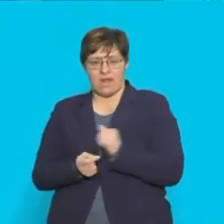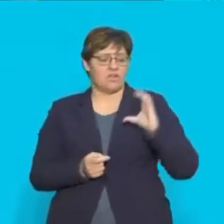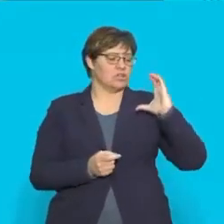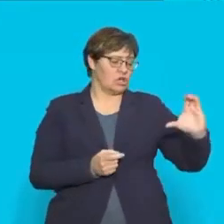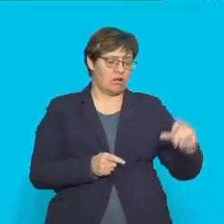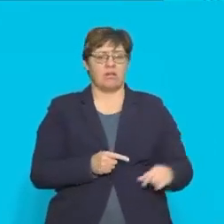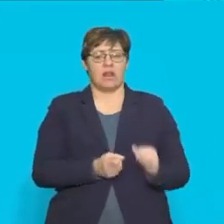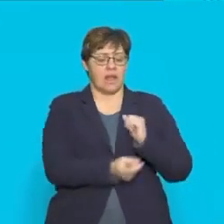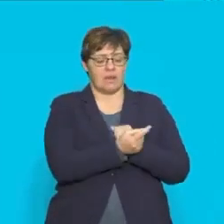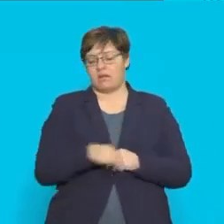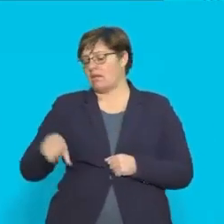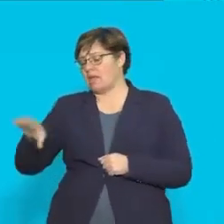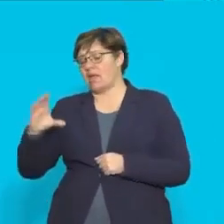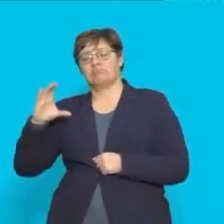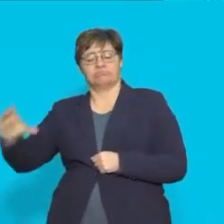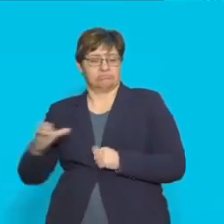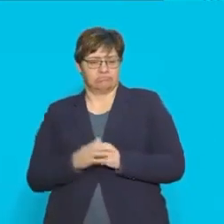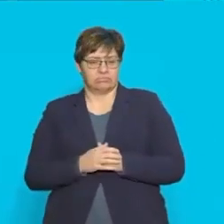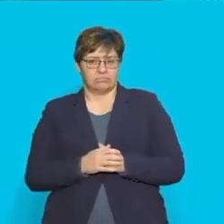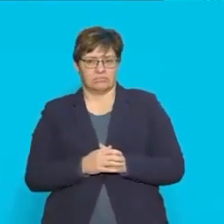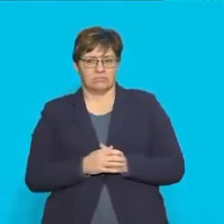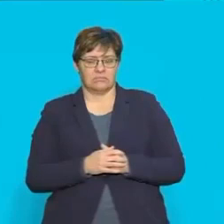same time. So you have a circle there, event there,